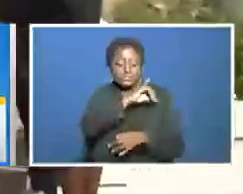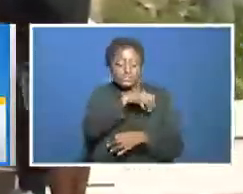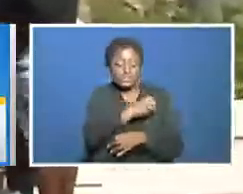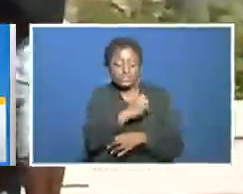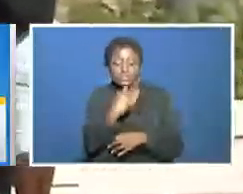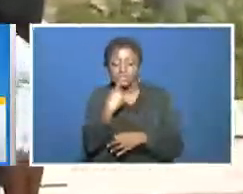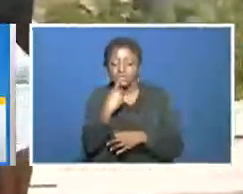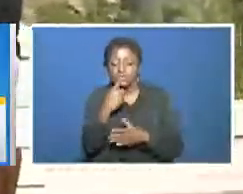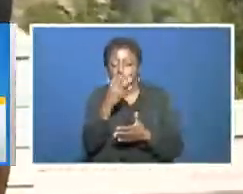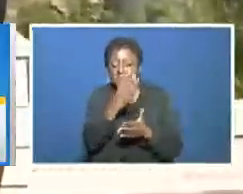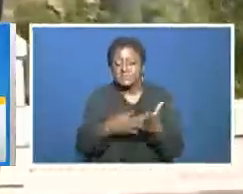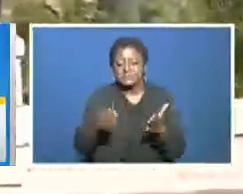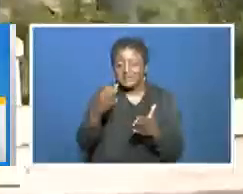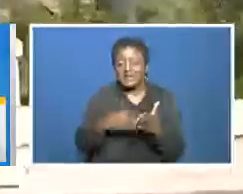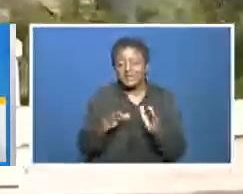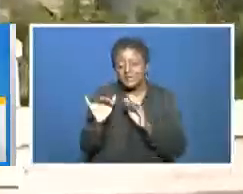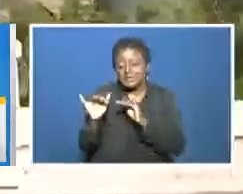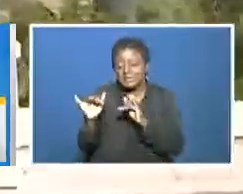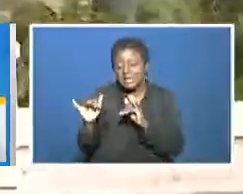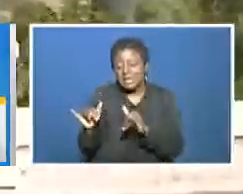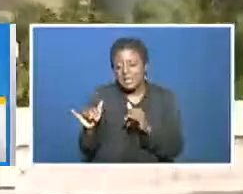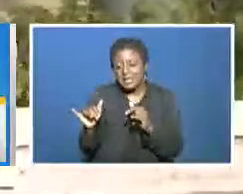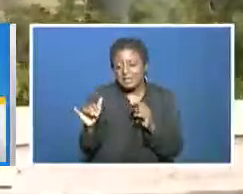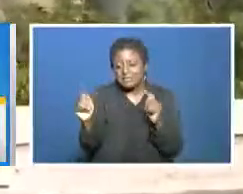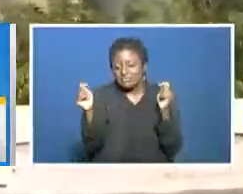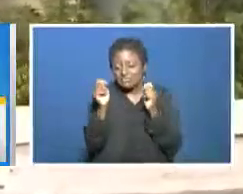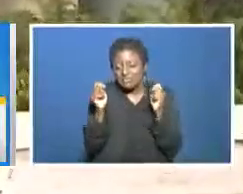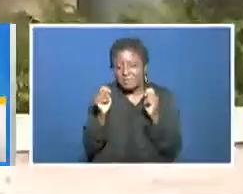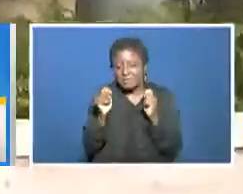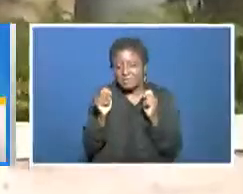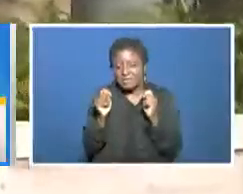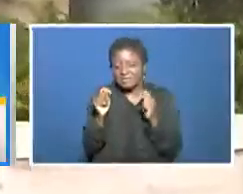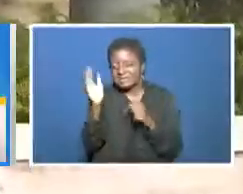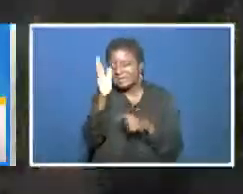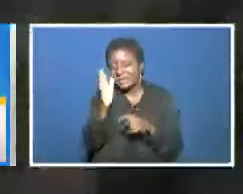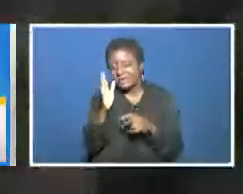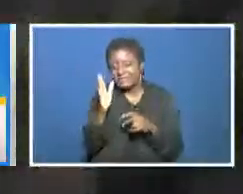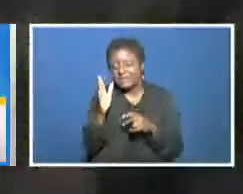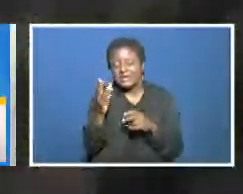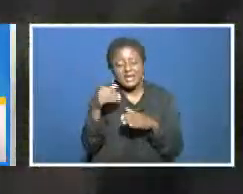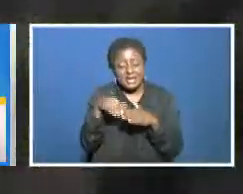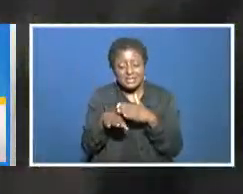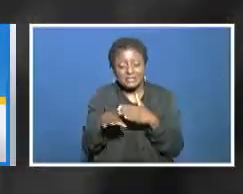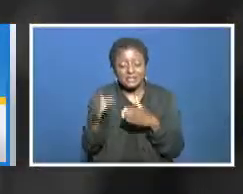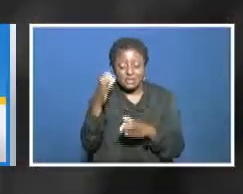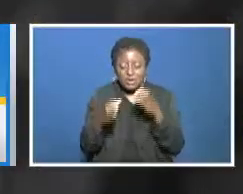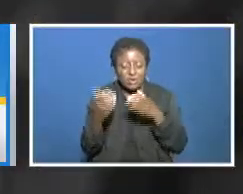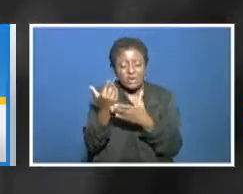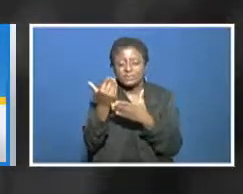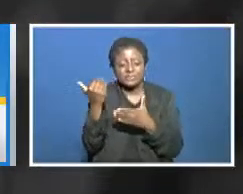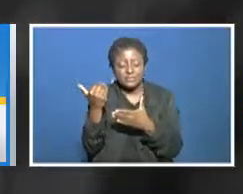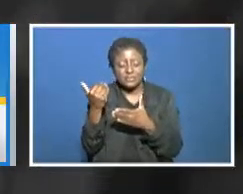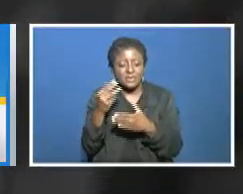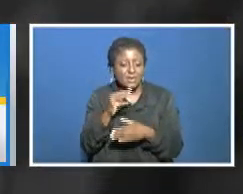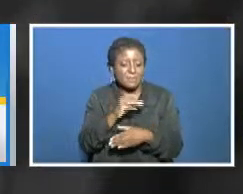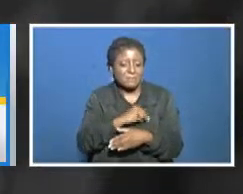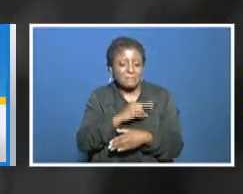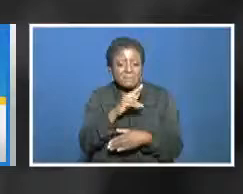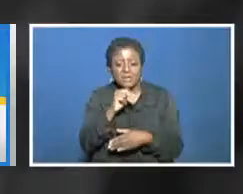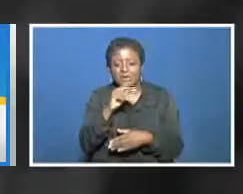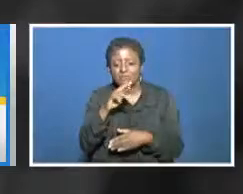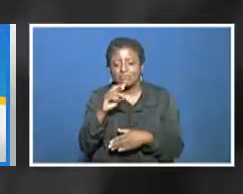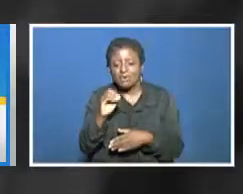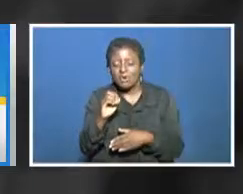fined, was reportedly left traumatized, having never entered a court. Monroe pressed on, citing the cases